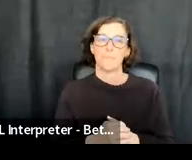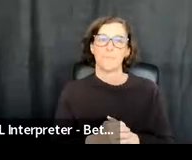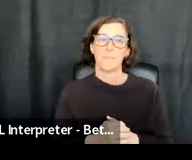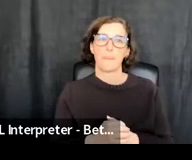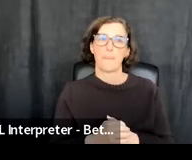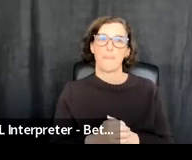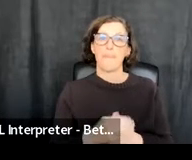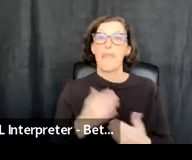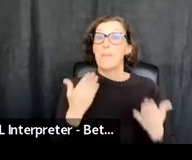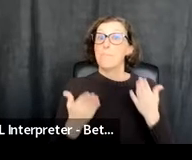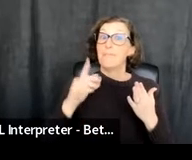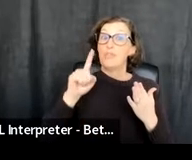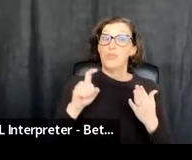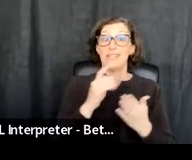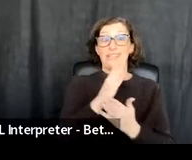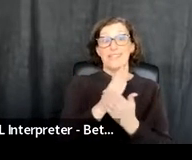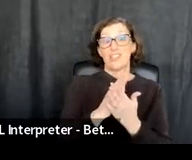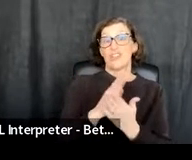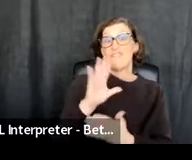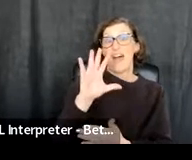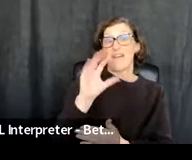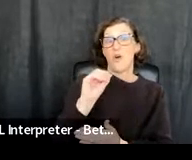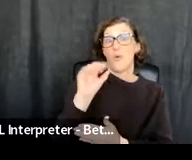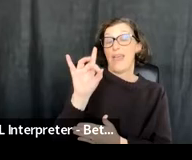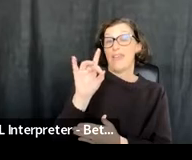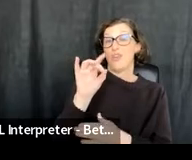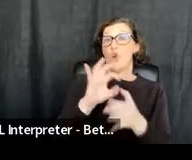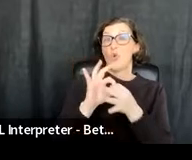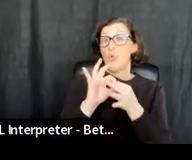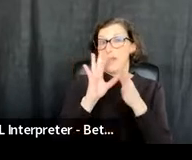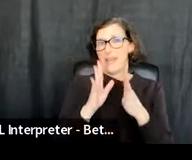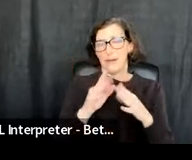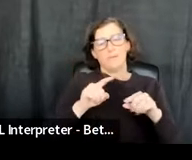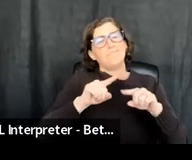You might even need a Section 508 coordinator, just depending on how the